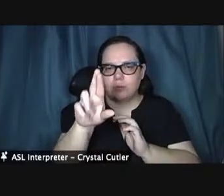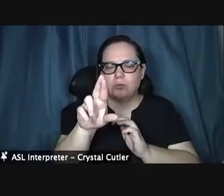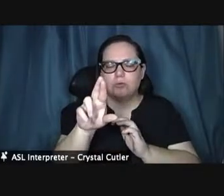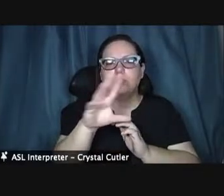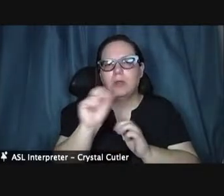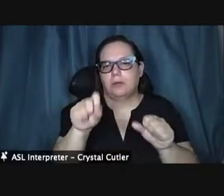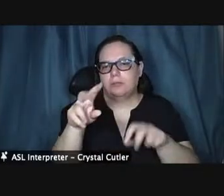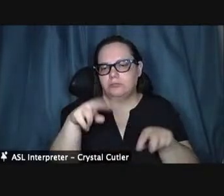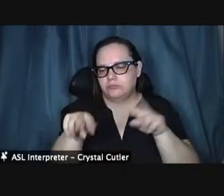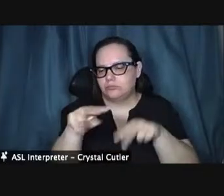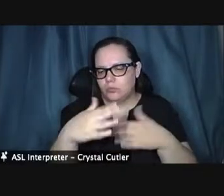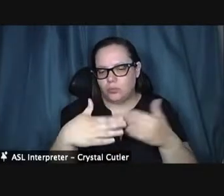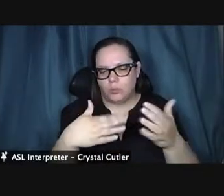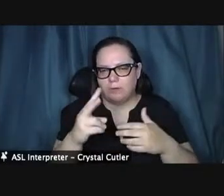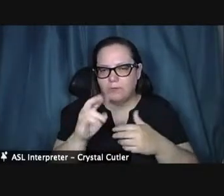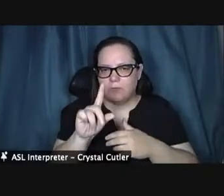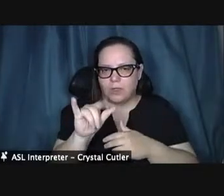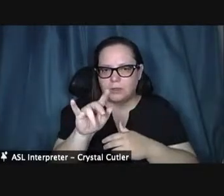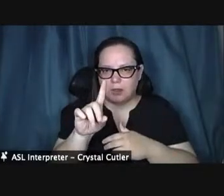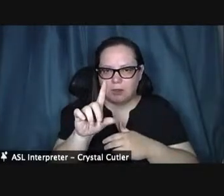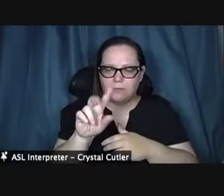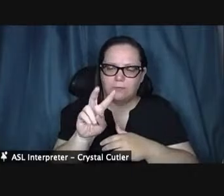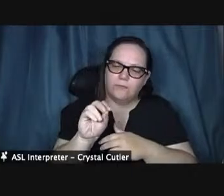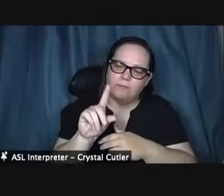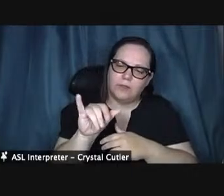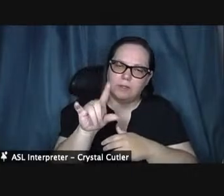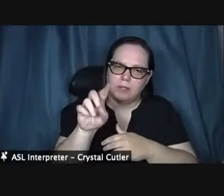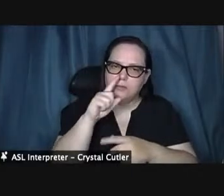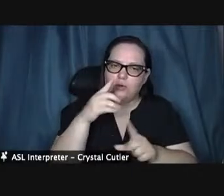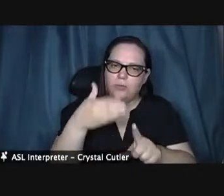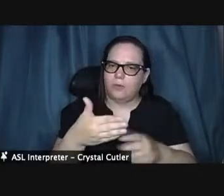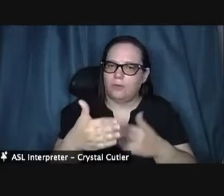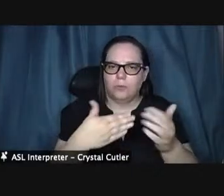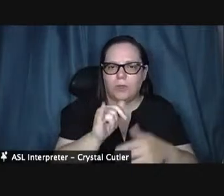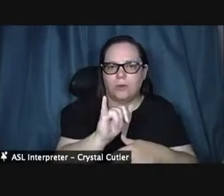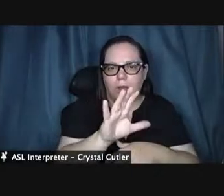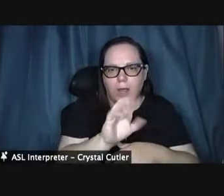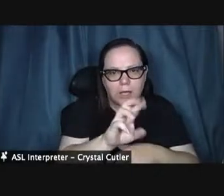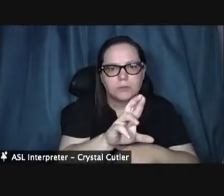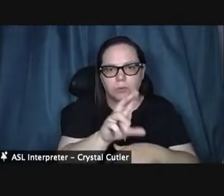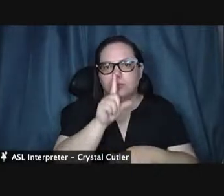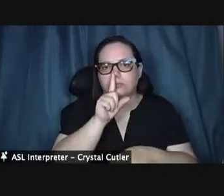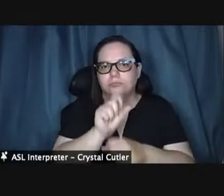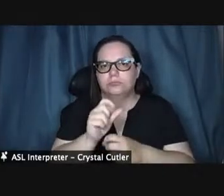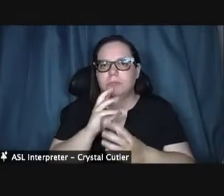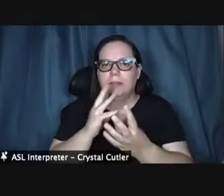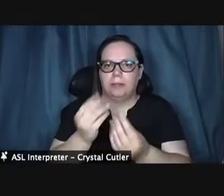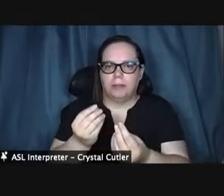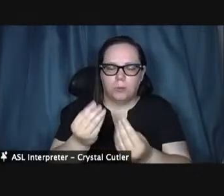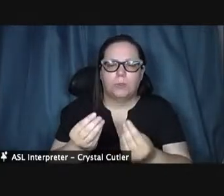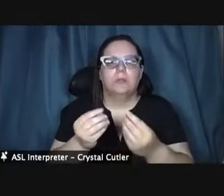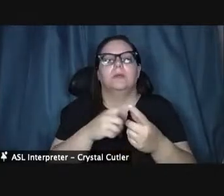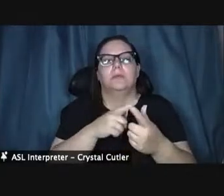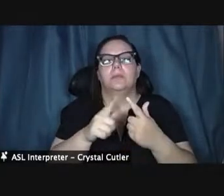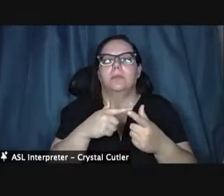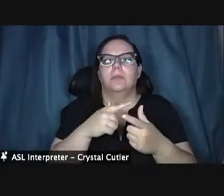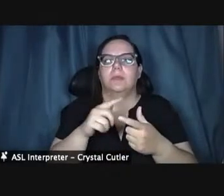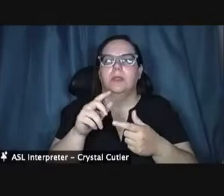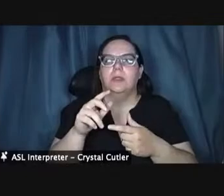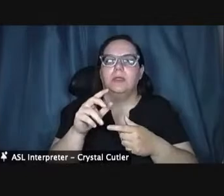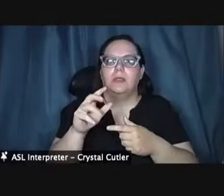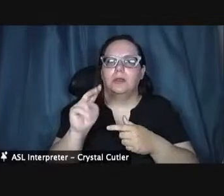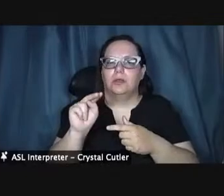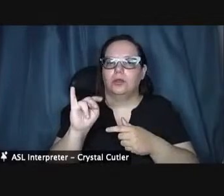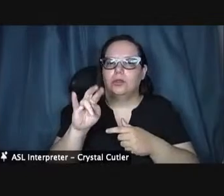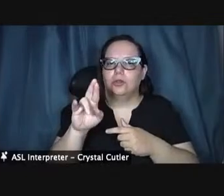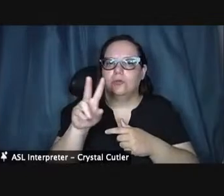are there coming in as ices or adsorbed water. And then M-SOLO gets to see the volatiles as they come off and sublime.